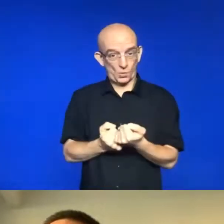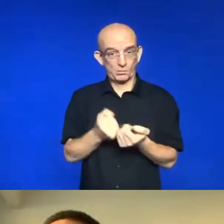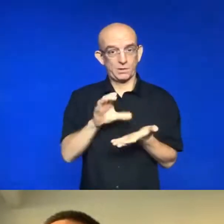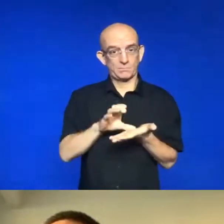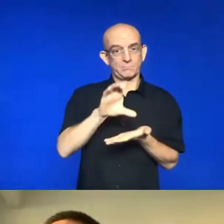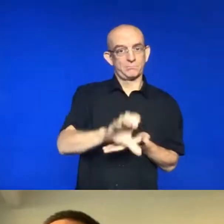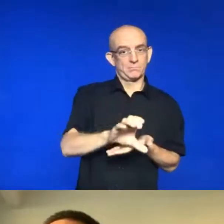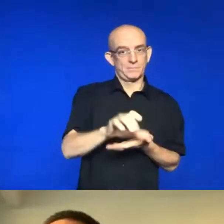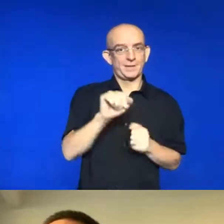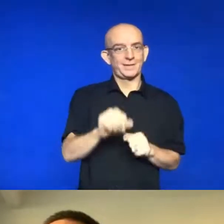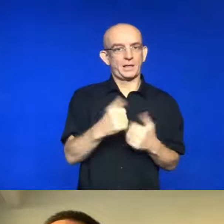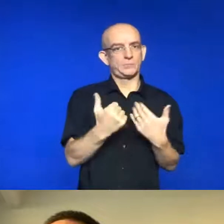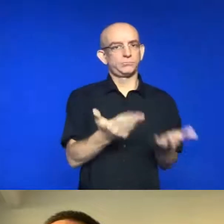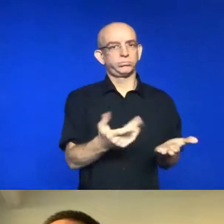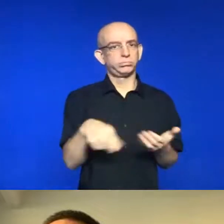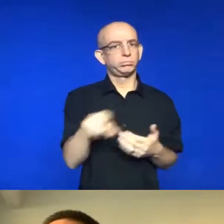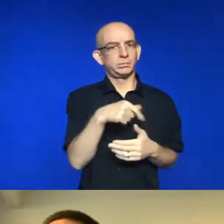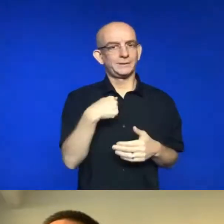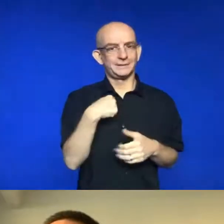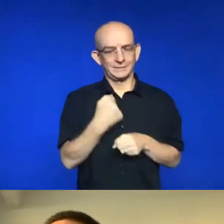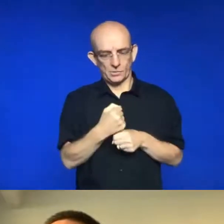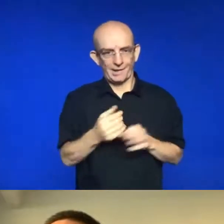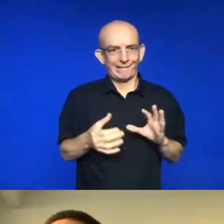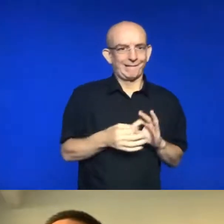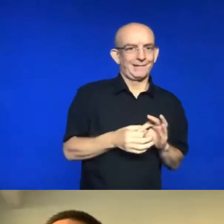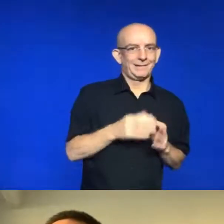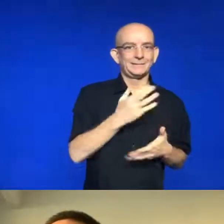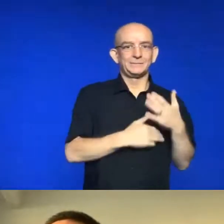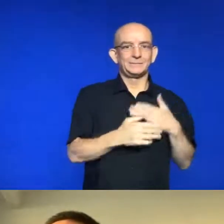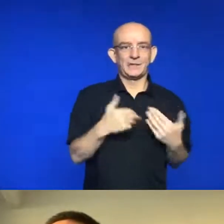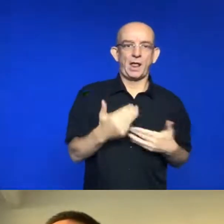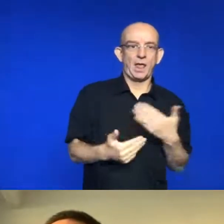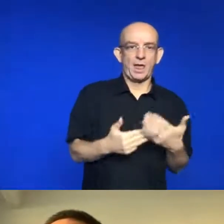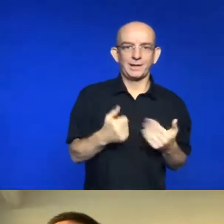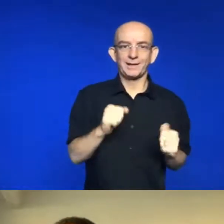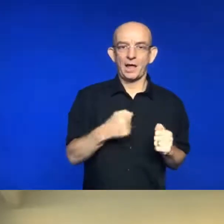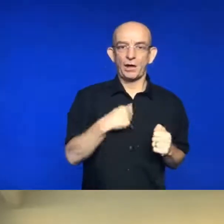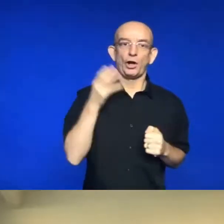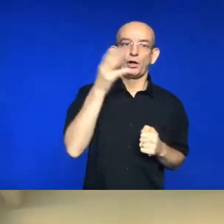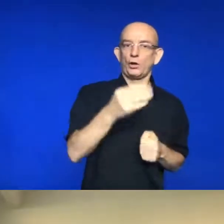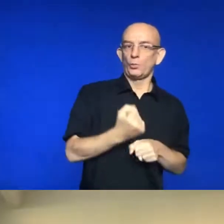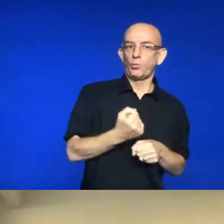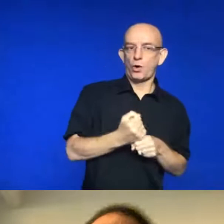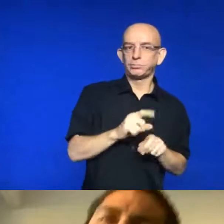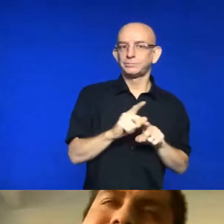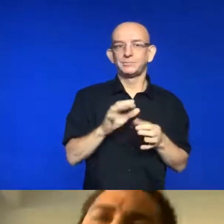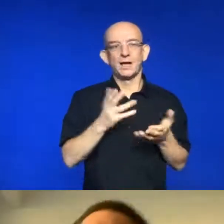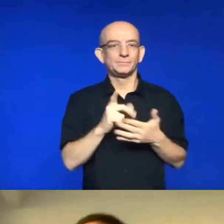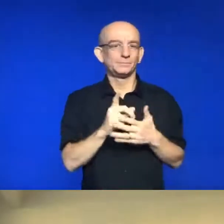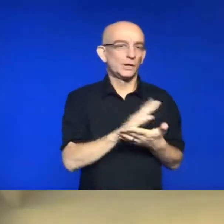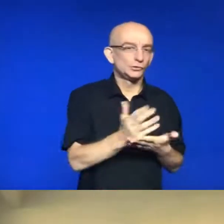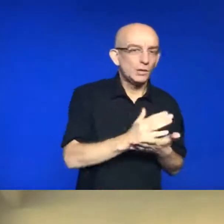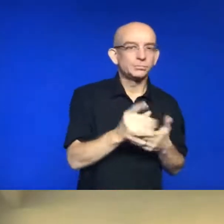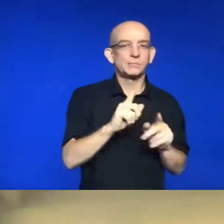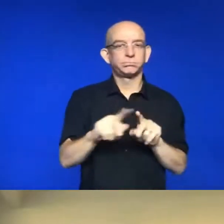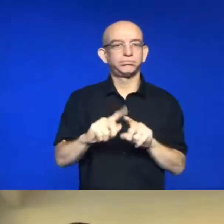is the case, for instance, in Fiji or in Thailand or Mauritius, where the disability allowance is not granted to people on the